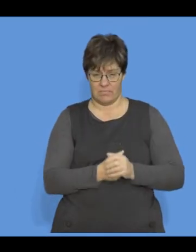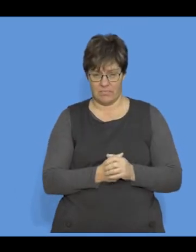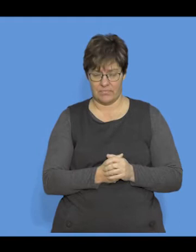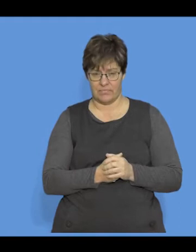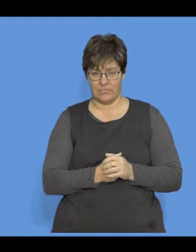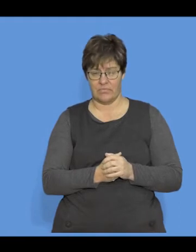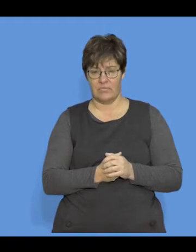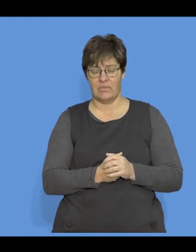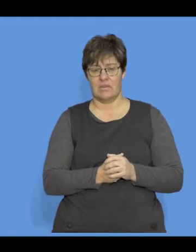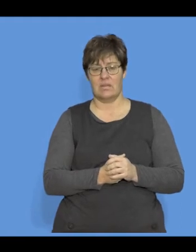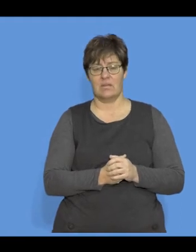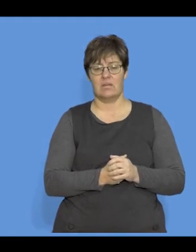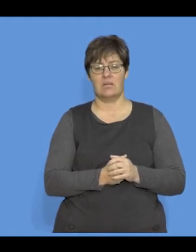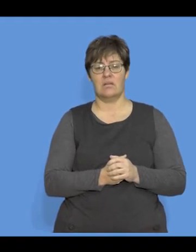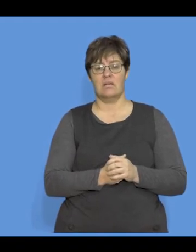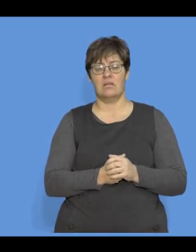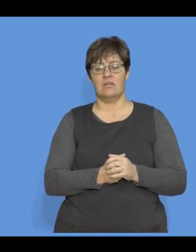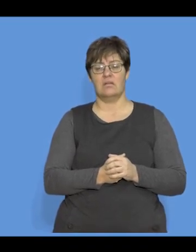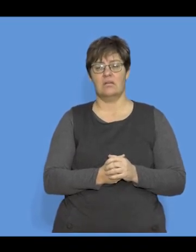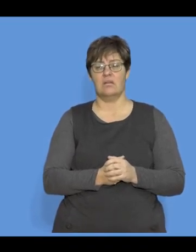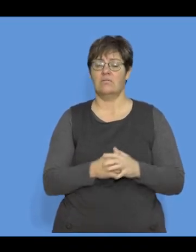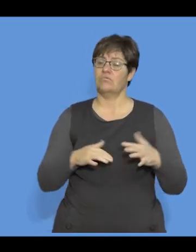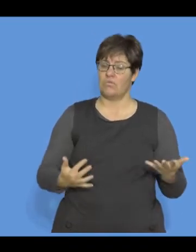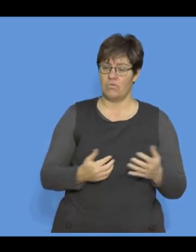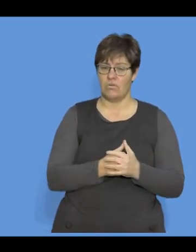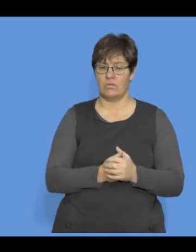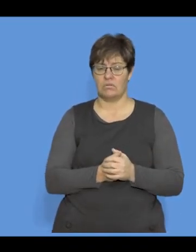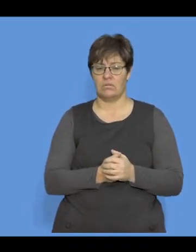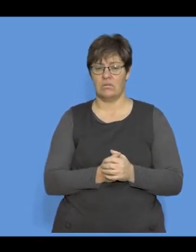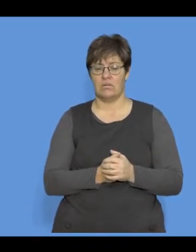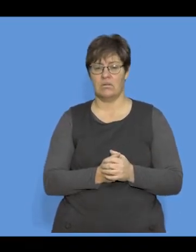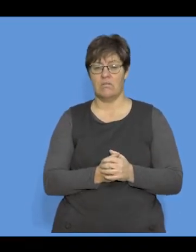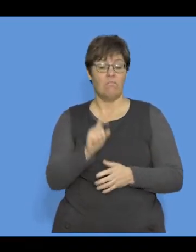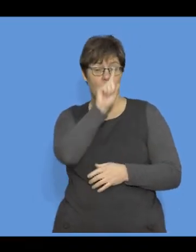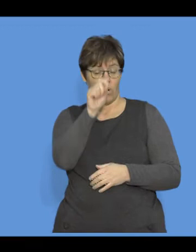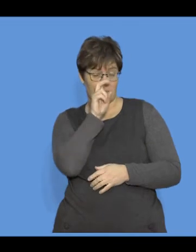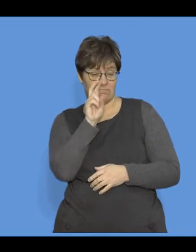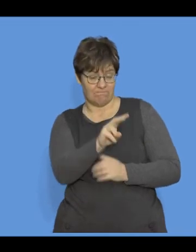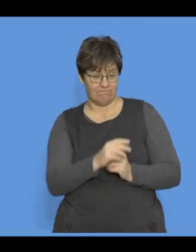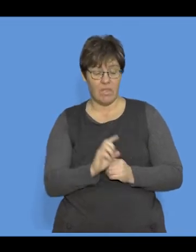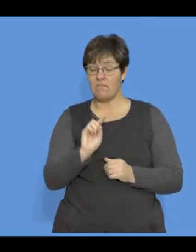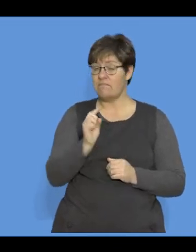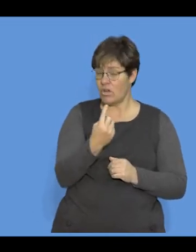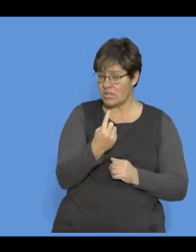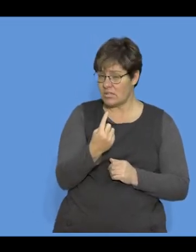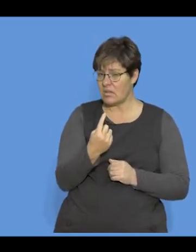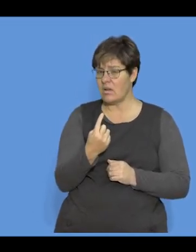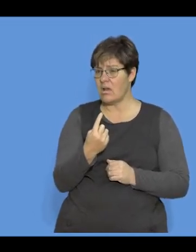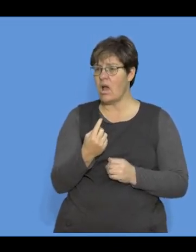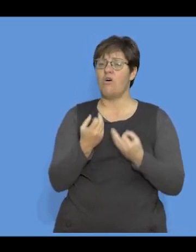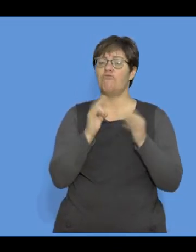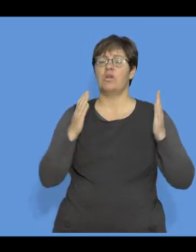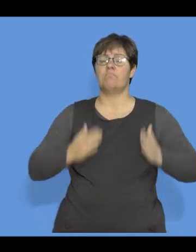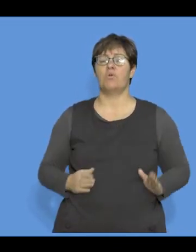surprised if that's one of the questions. And so if we look at the question, The first thing is to say, draw a free body